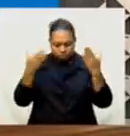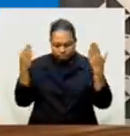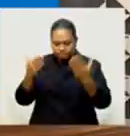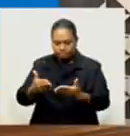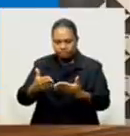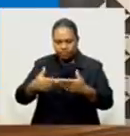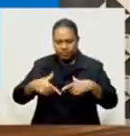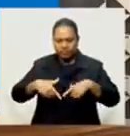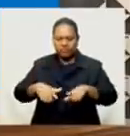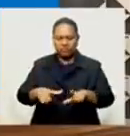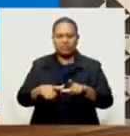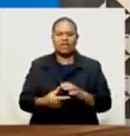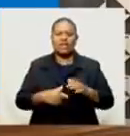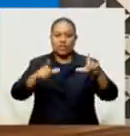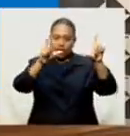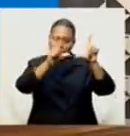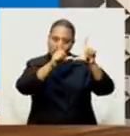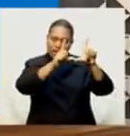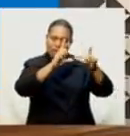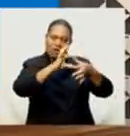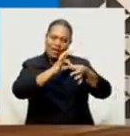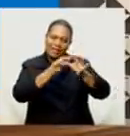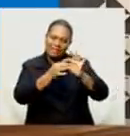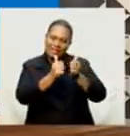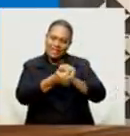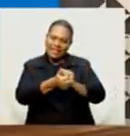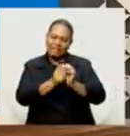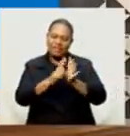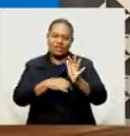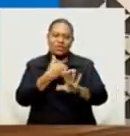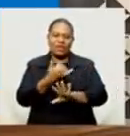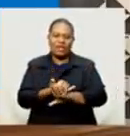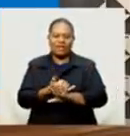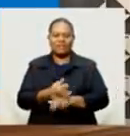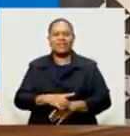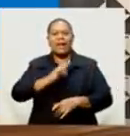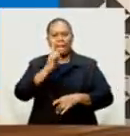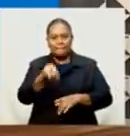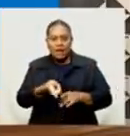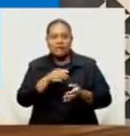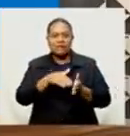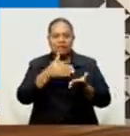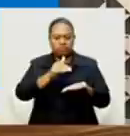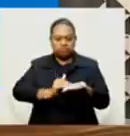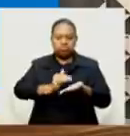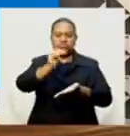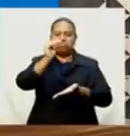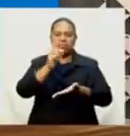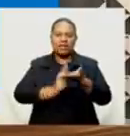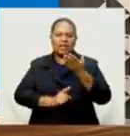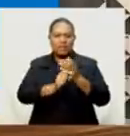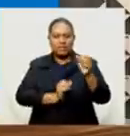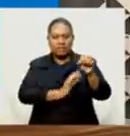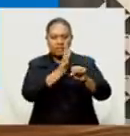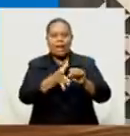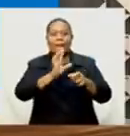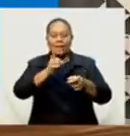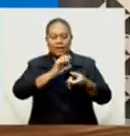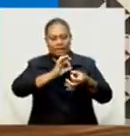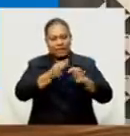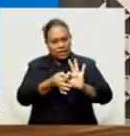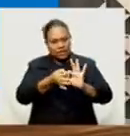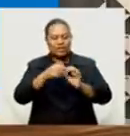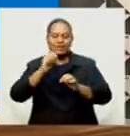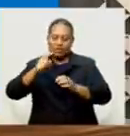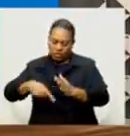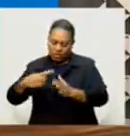journey to the Tokyo Olympic Games in July. Despite the rising cases of COVID-19 in Japan, FASANOC stands in support